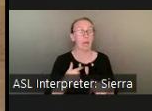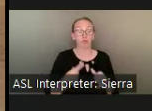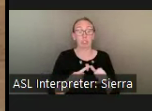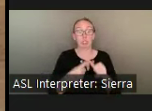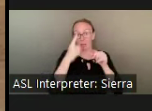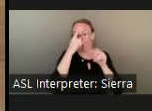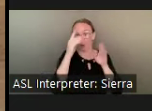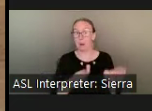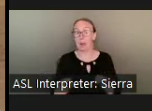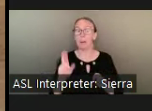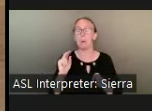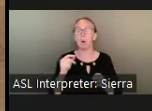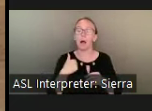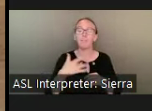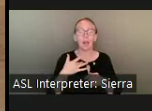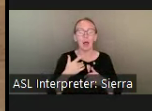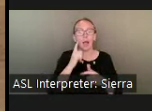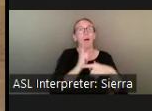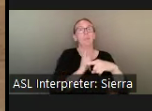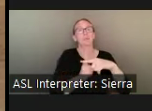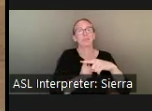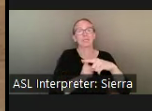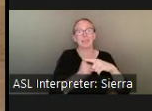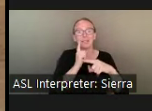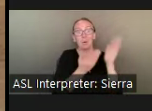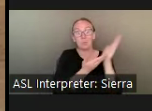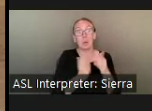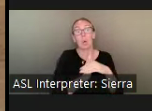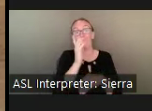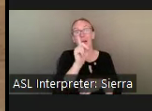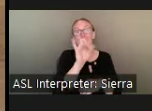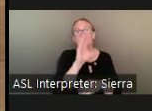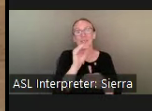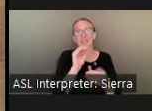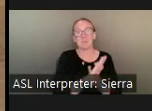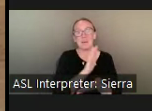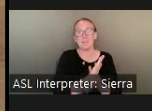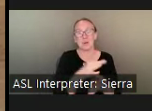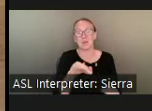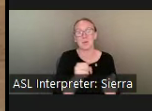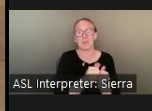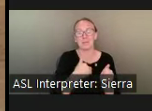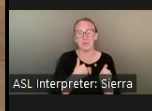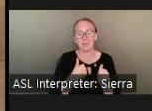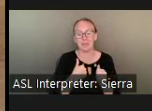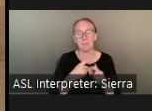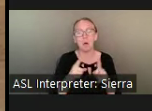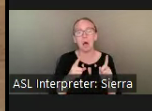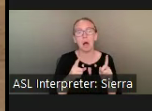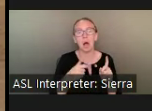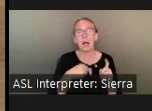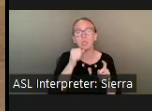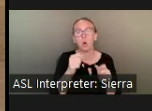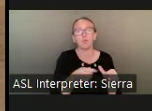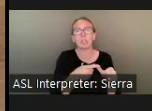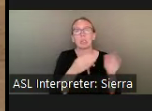I was very optimistic by bringing over 150 sheets of paper with me. I think, but I don't think I originally planned to make 150 drawings. I think I